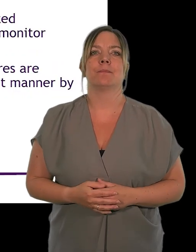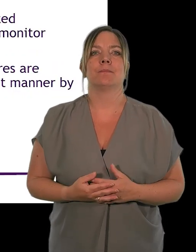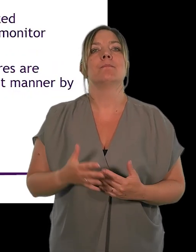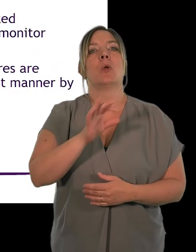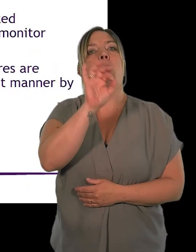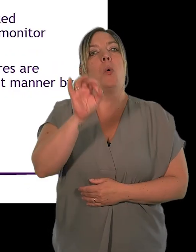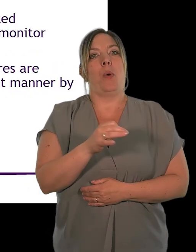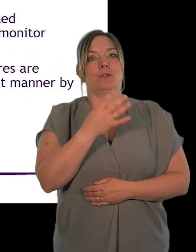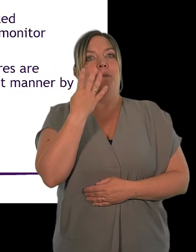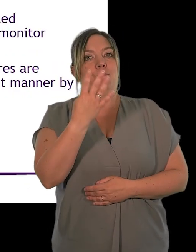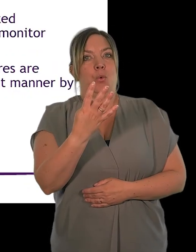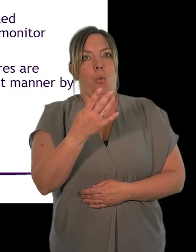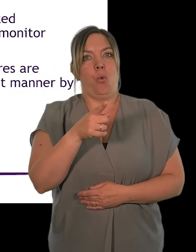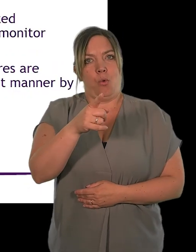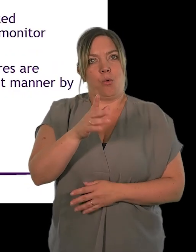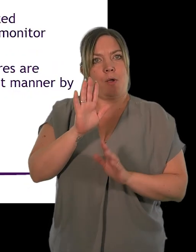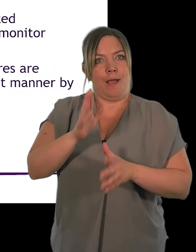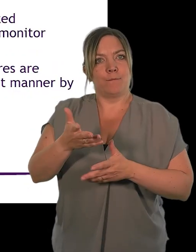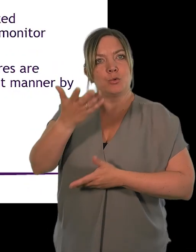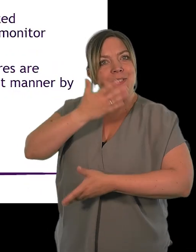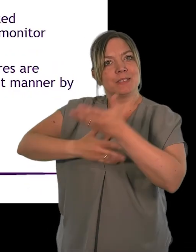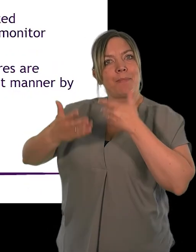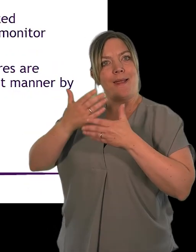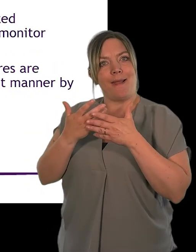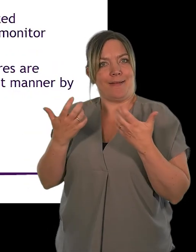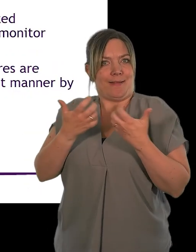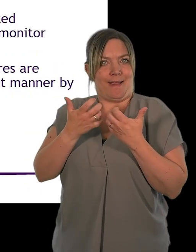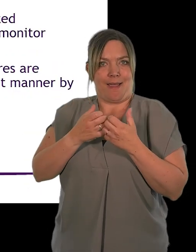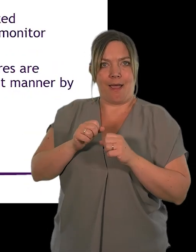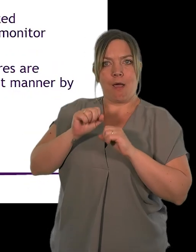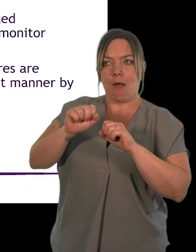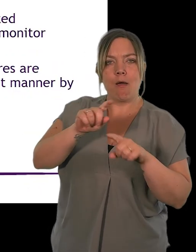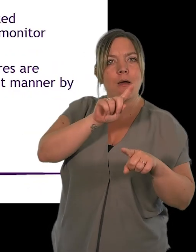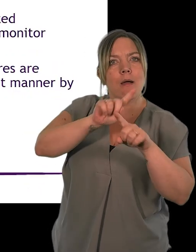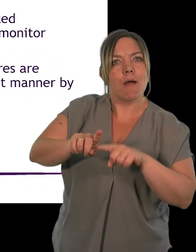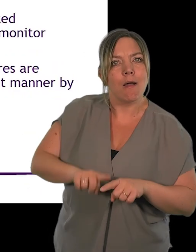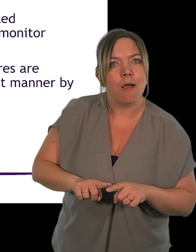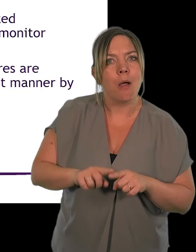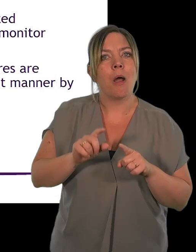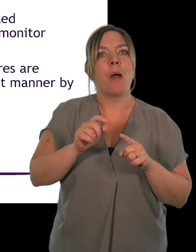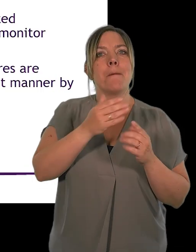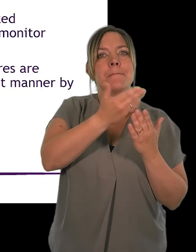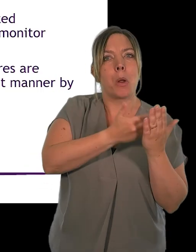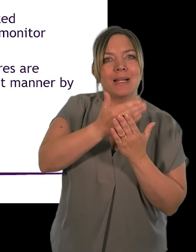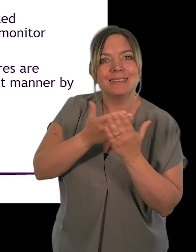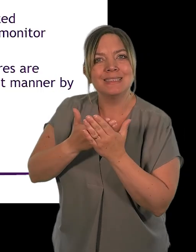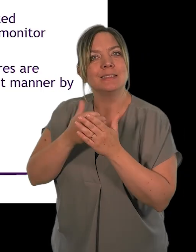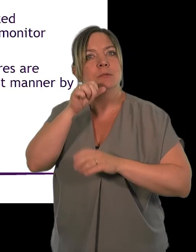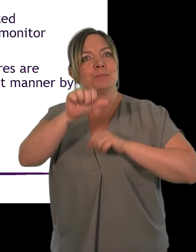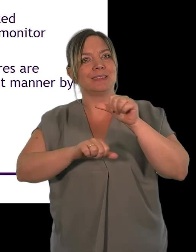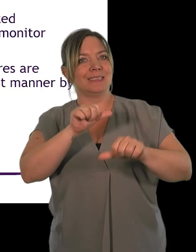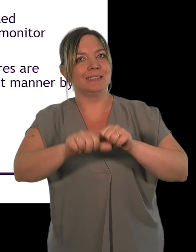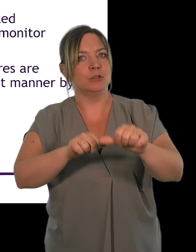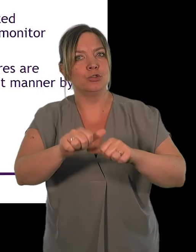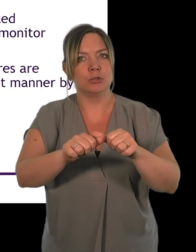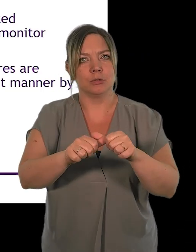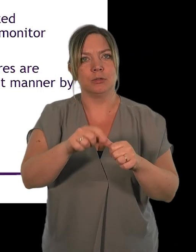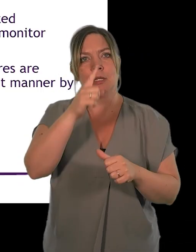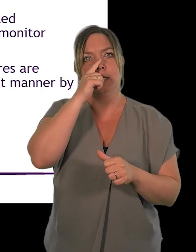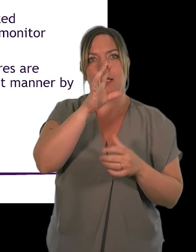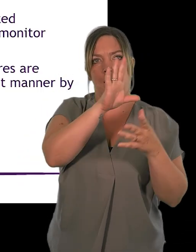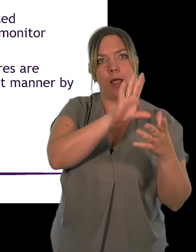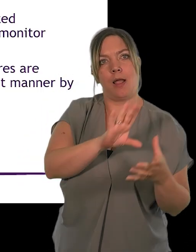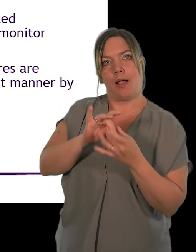So question 4. This requires you to explain how the application of policies and procedures